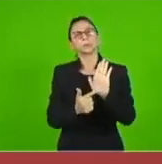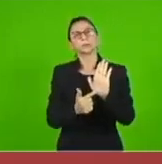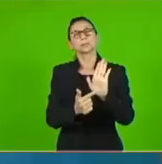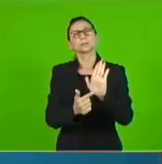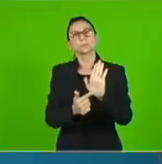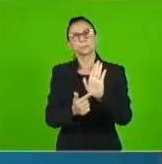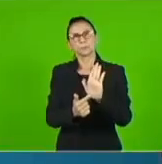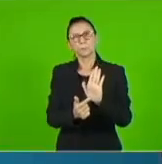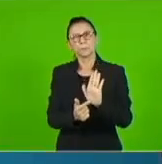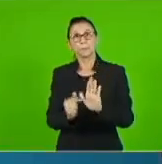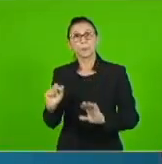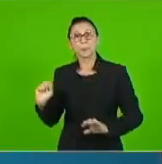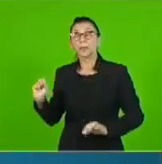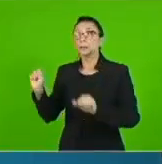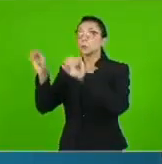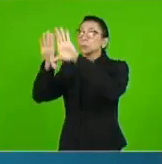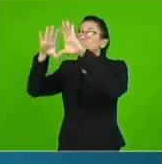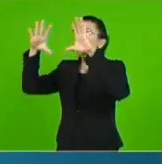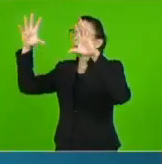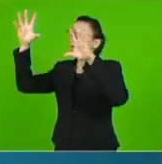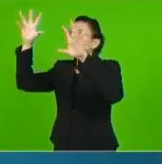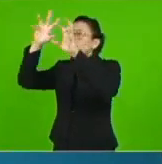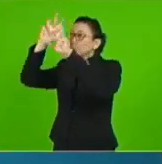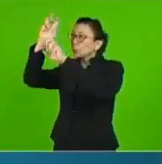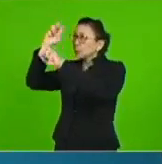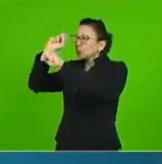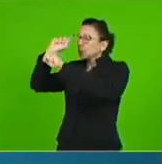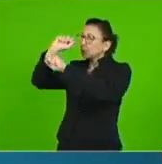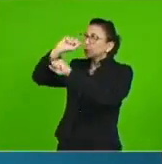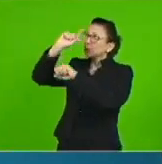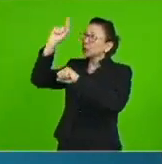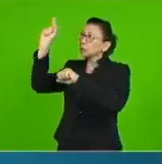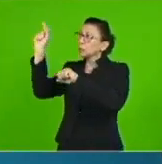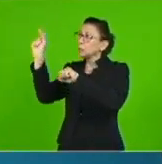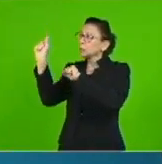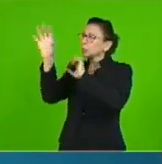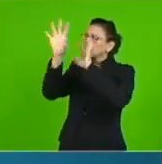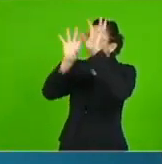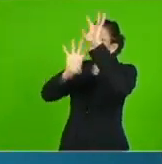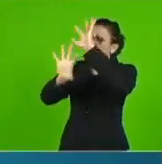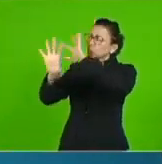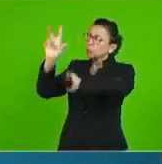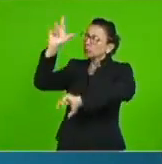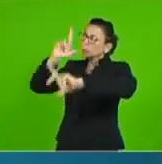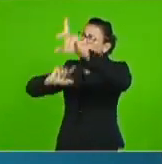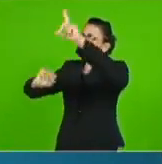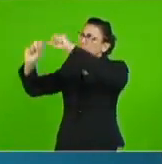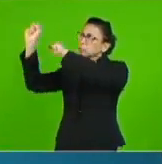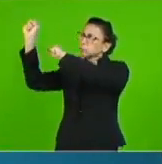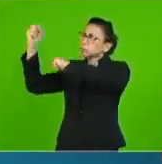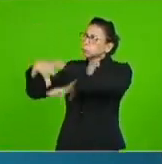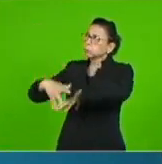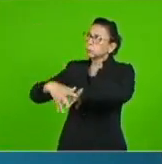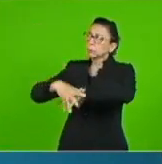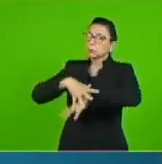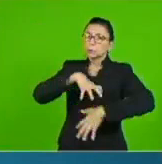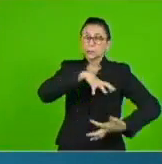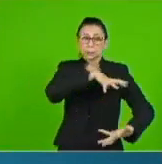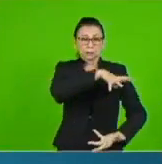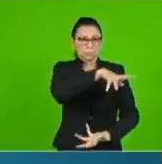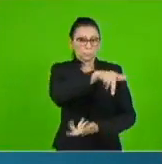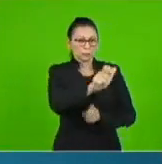God. And there will be signs in the sun, and in the moon, and in the stars, and on